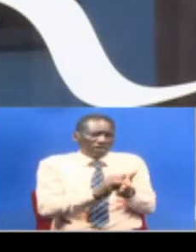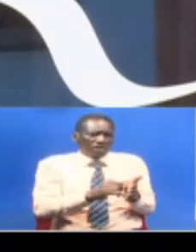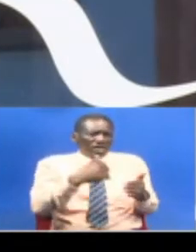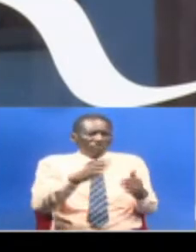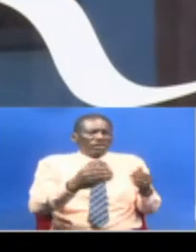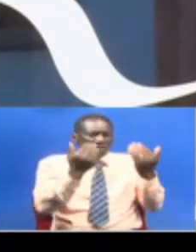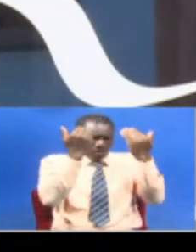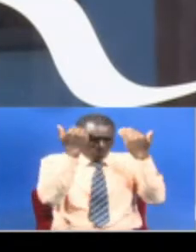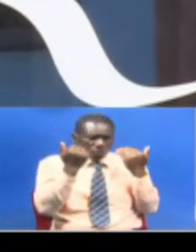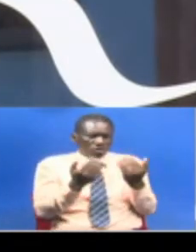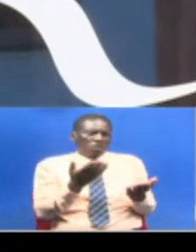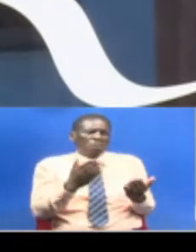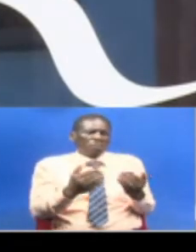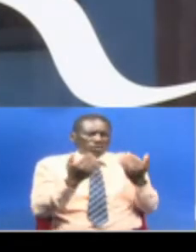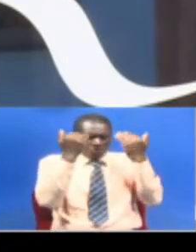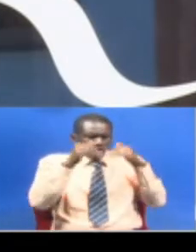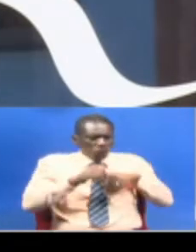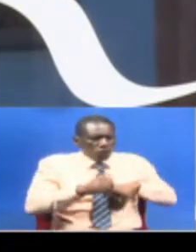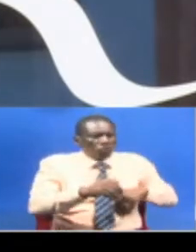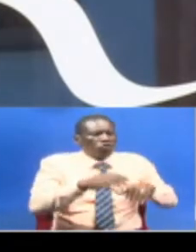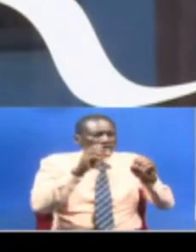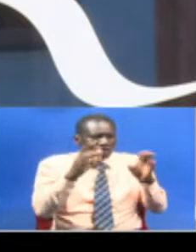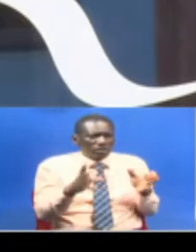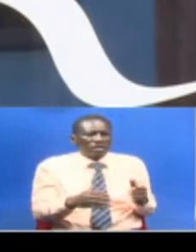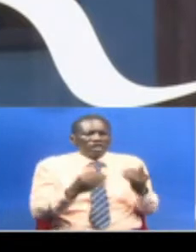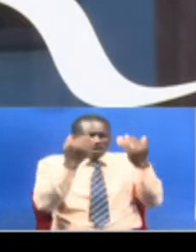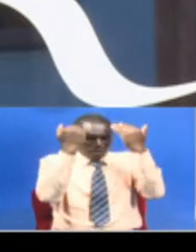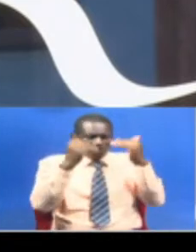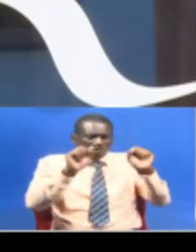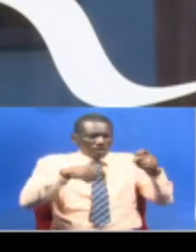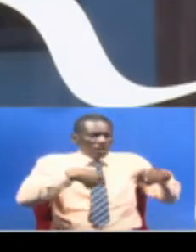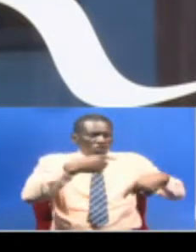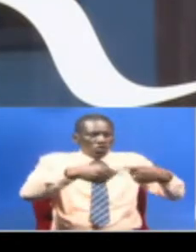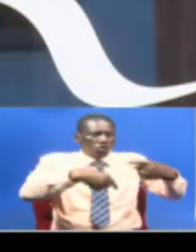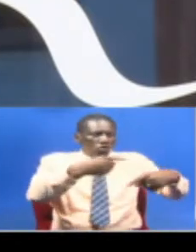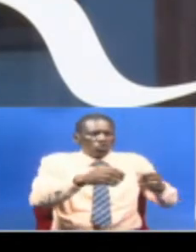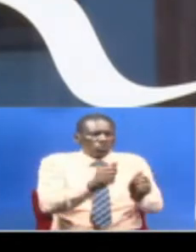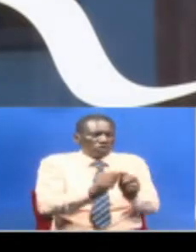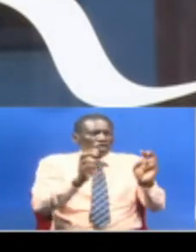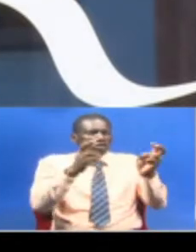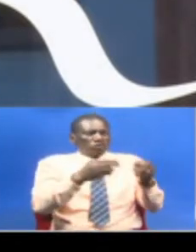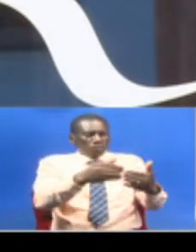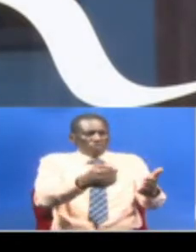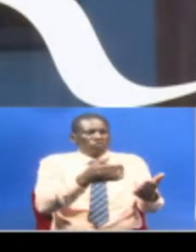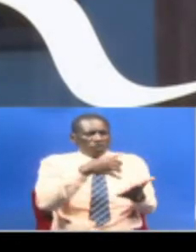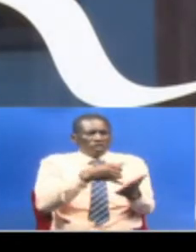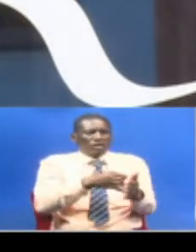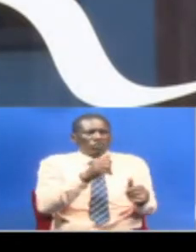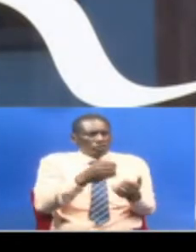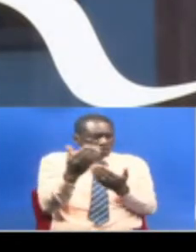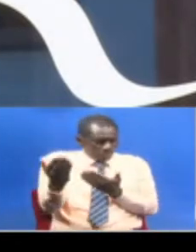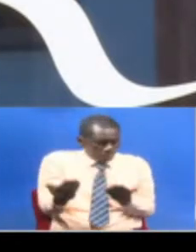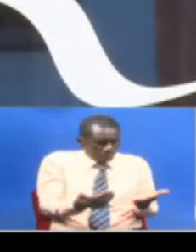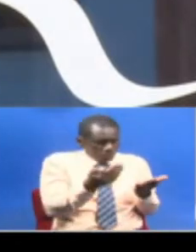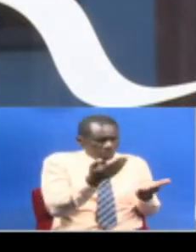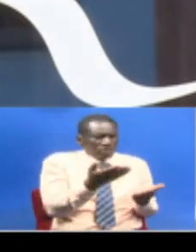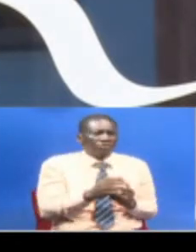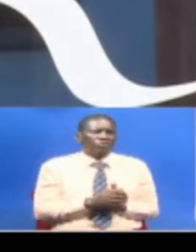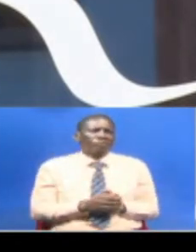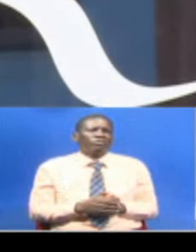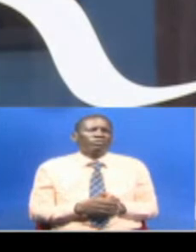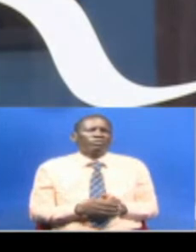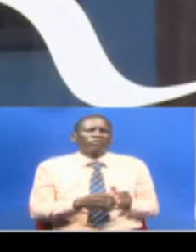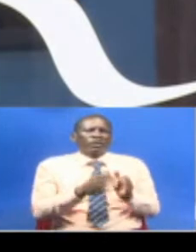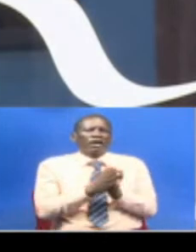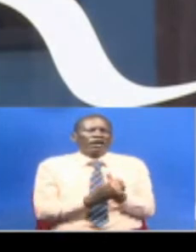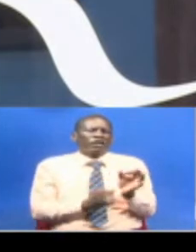really, the court doesn't follow, because the court can only proceed with a matter that is before it, that has been brought to it. And